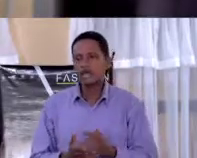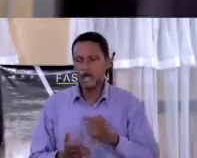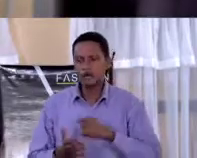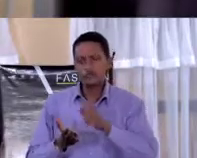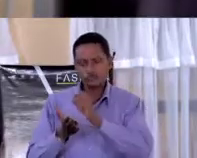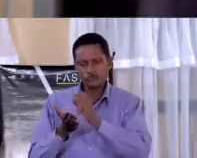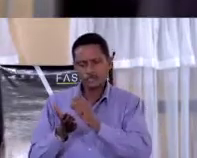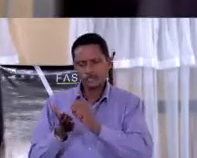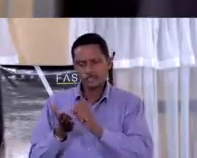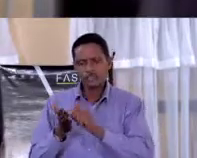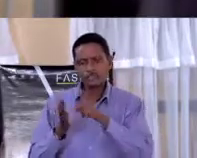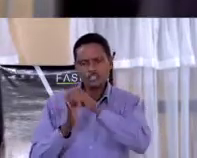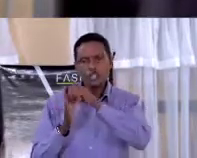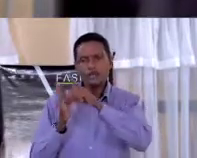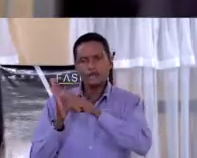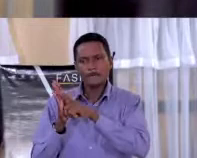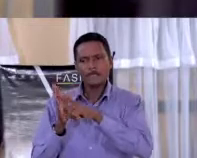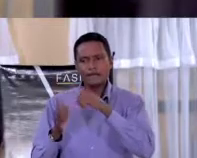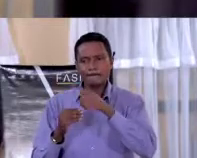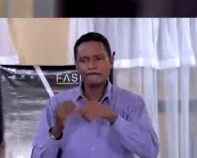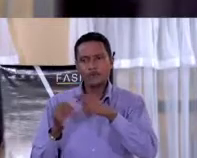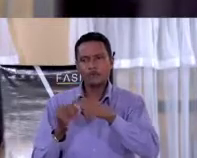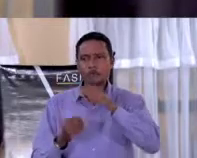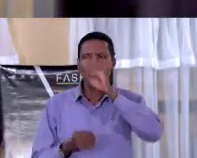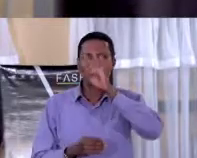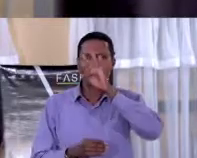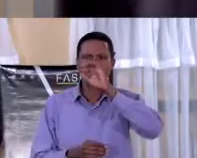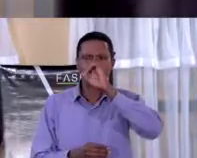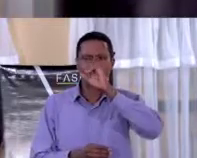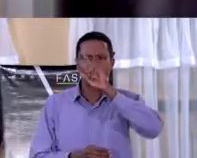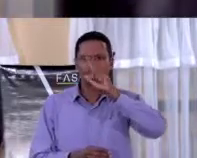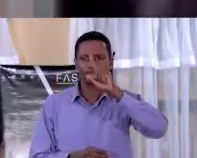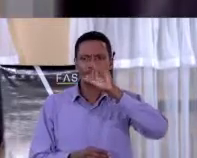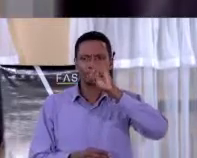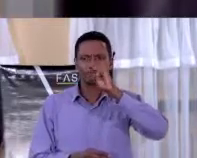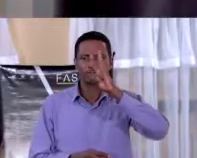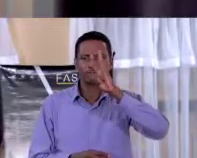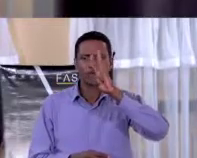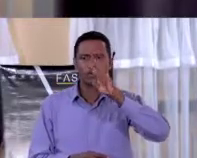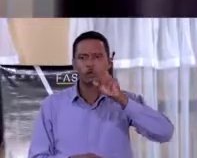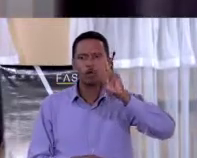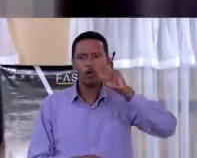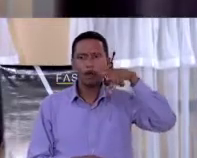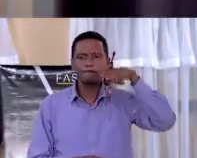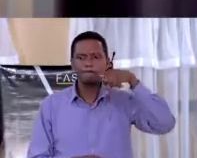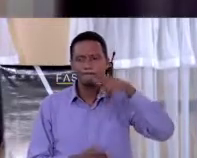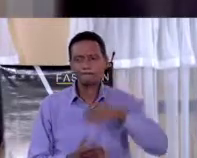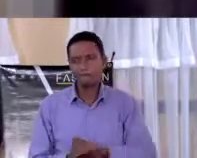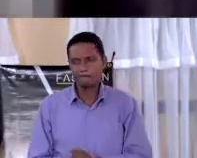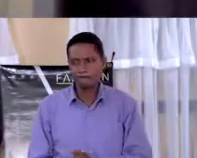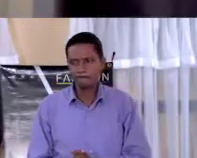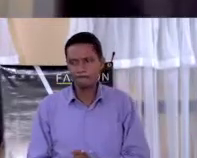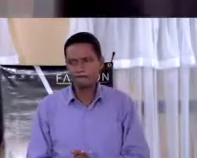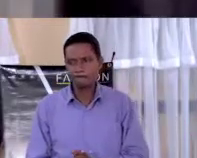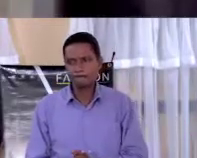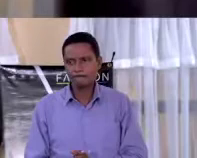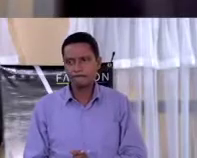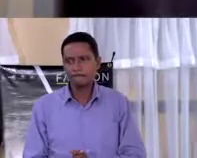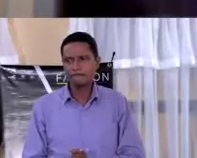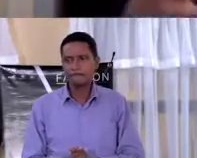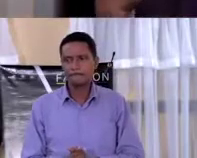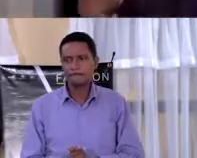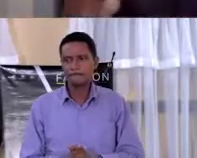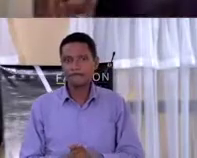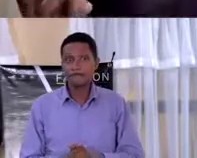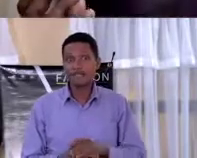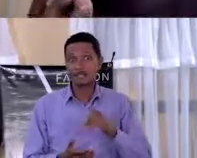about follow-up. And then the government now uses it, I realize, again, politics. When the event is done,